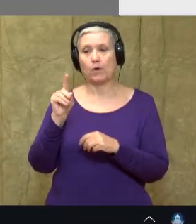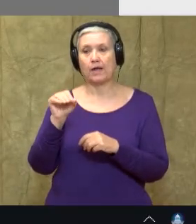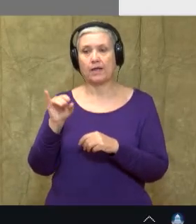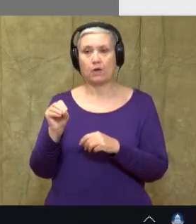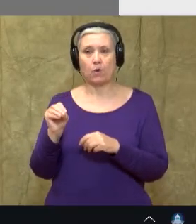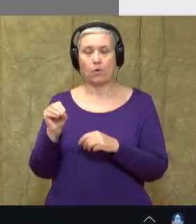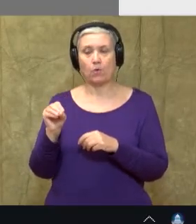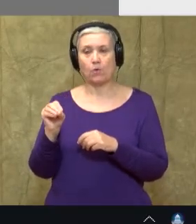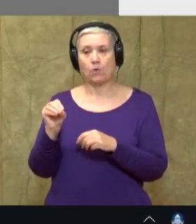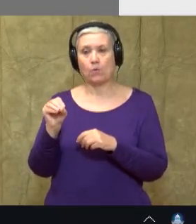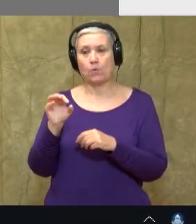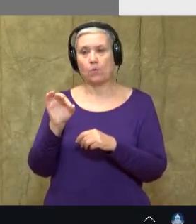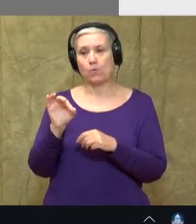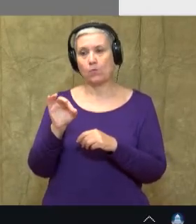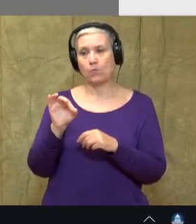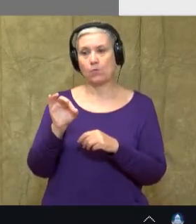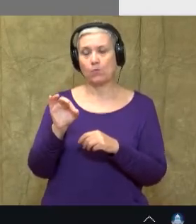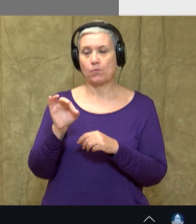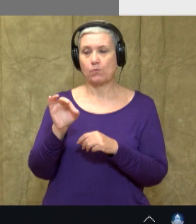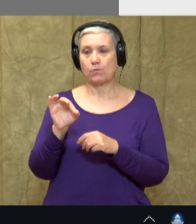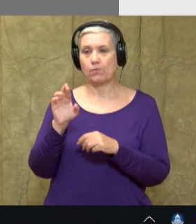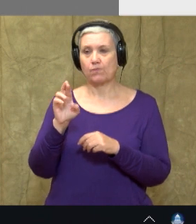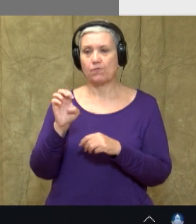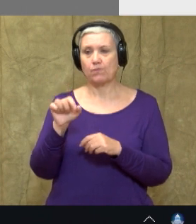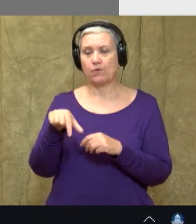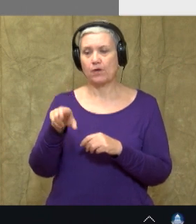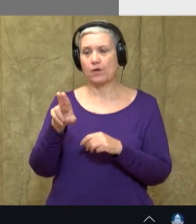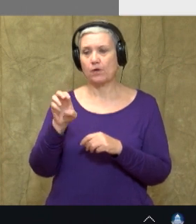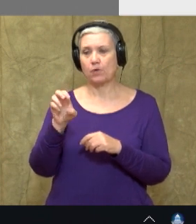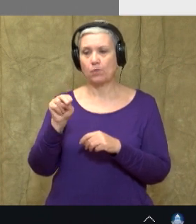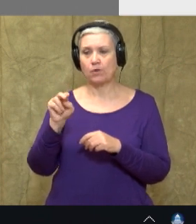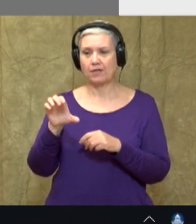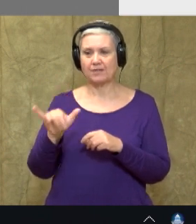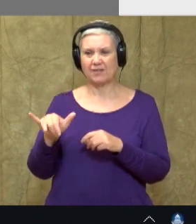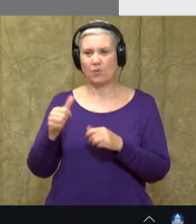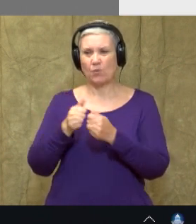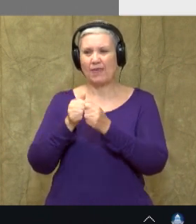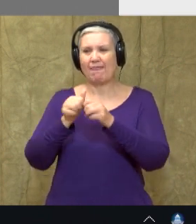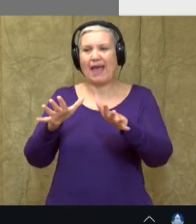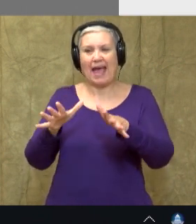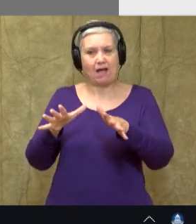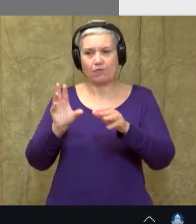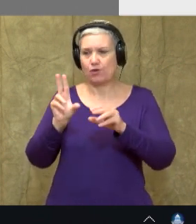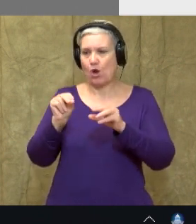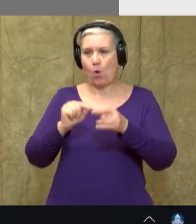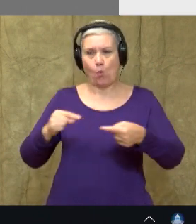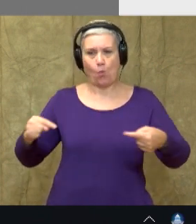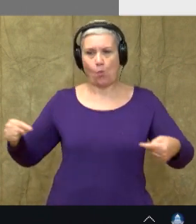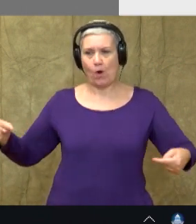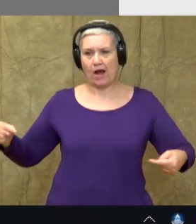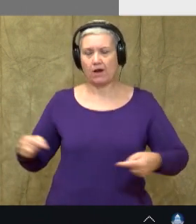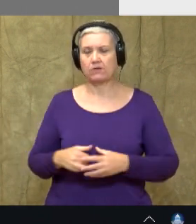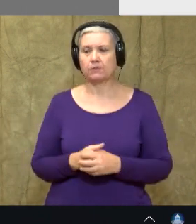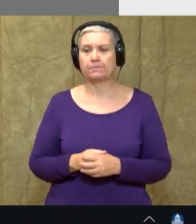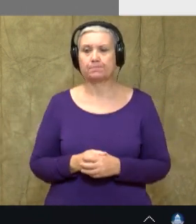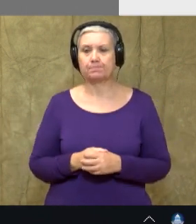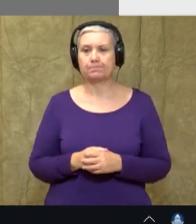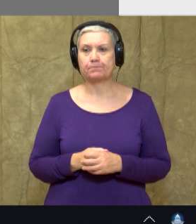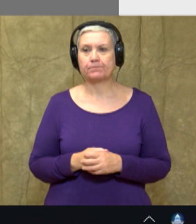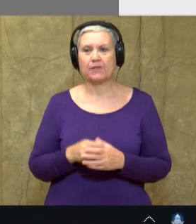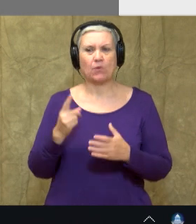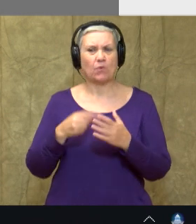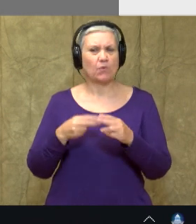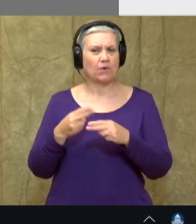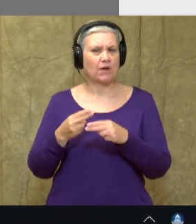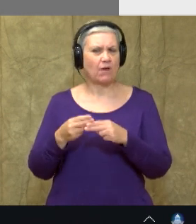blank to connect without wires. What is it that we use to connect without cable wires if we need the internet? What do we